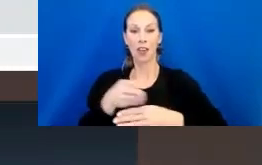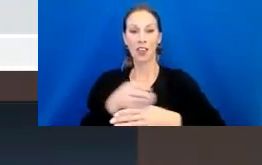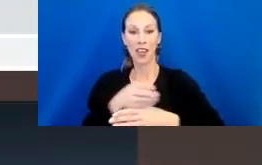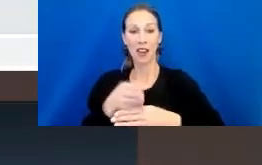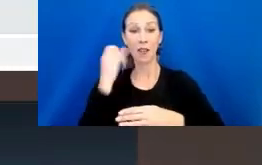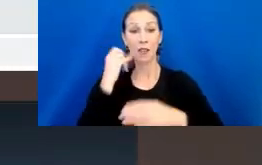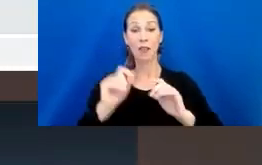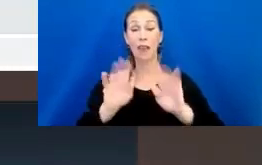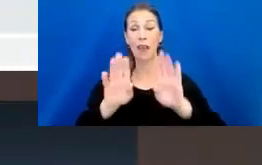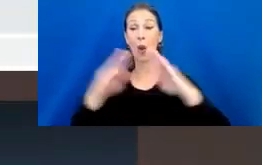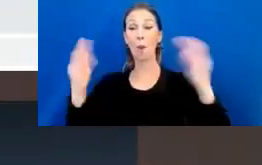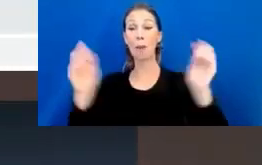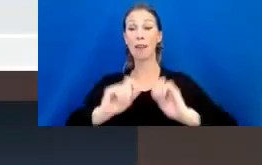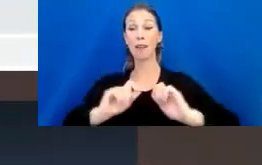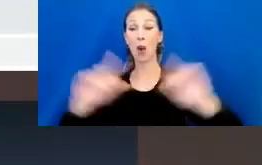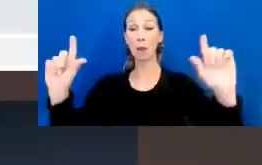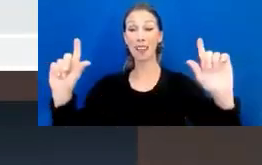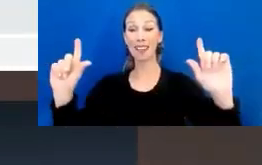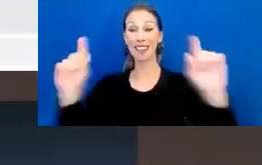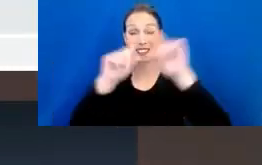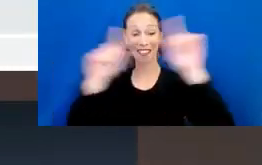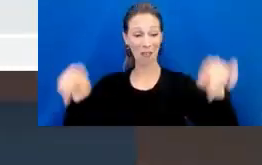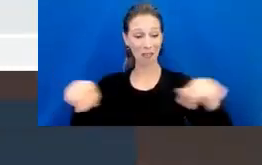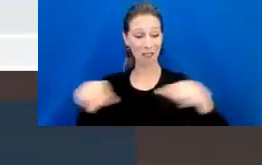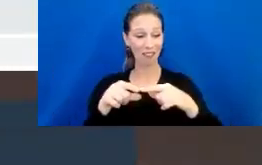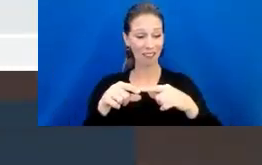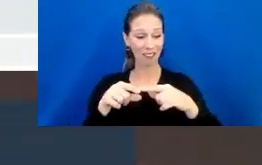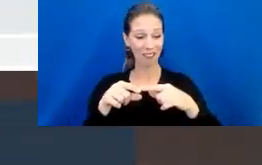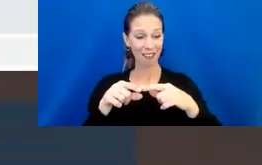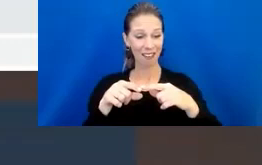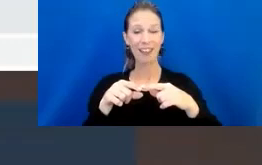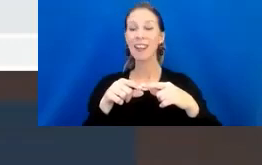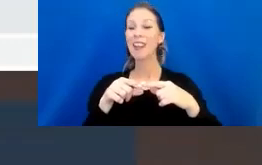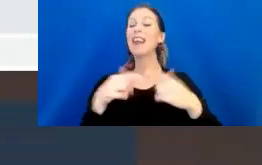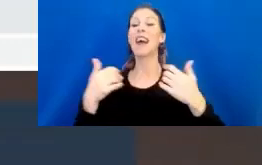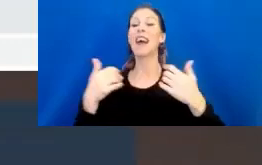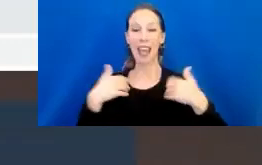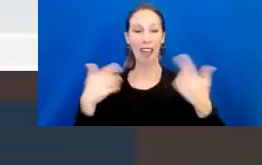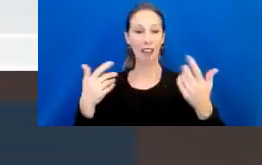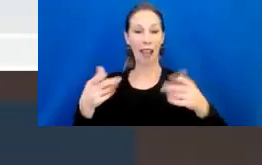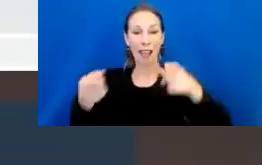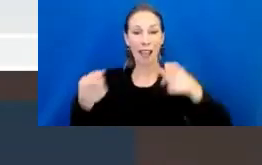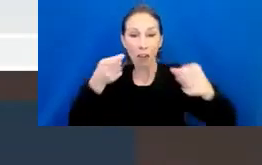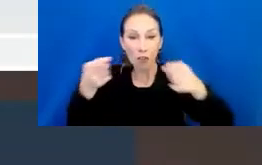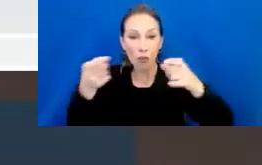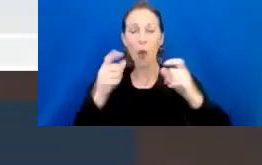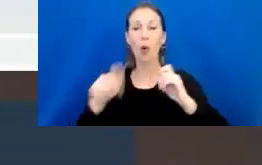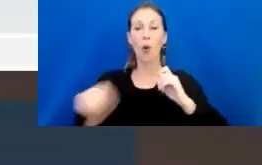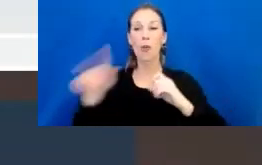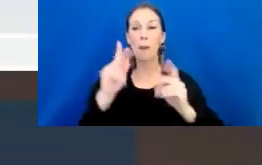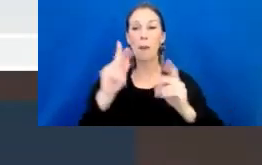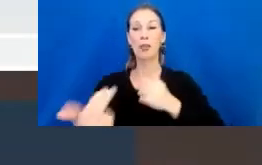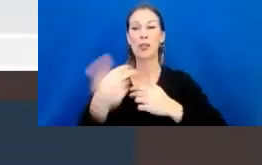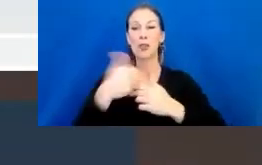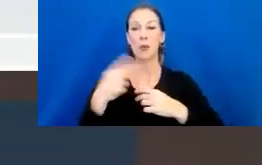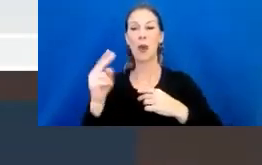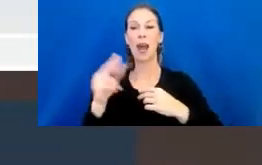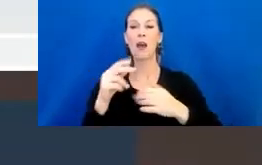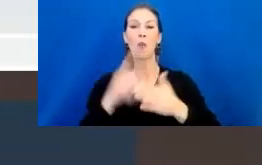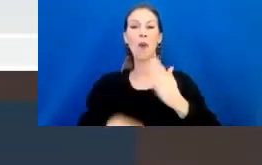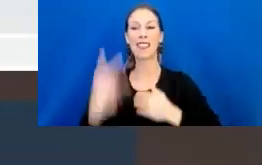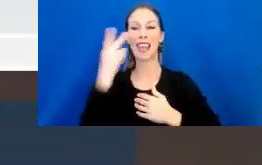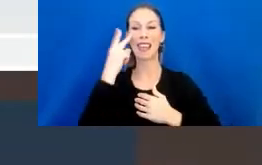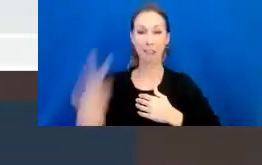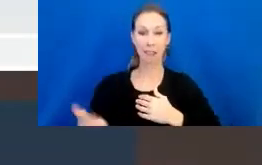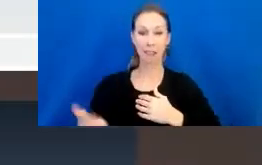the screen, I would have full control over what the attendees are viewing. You can see I'm navigating my cursor